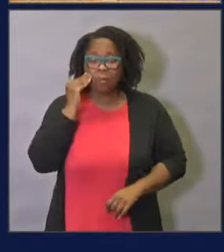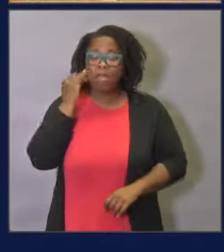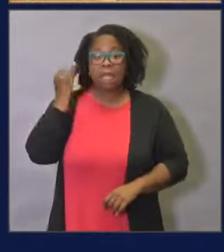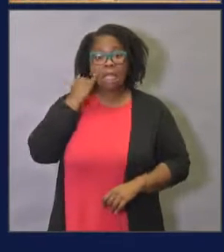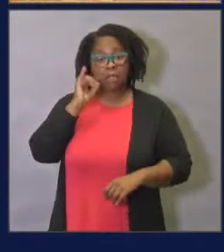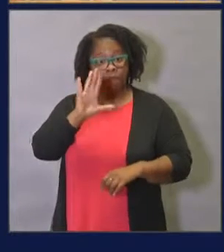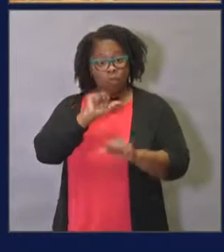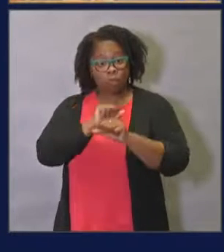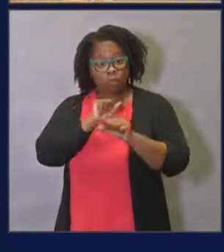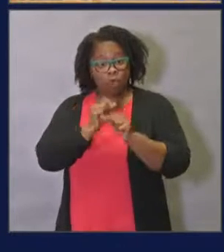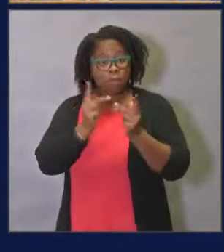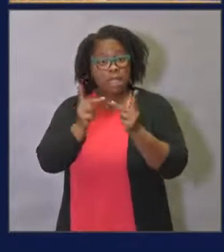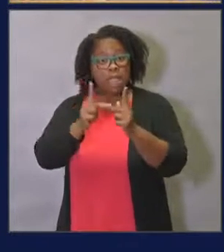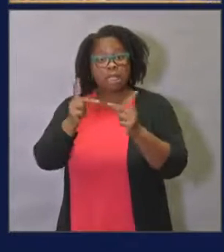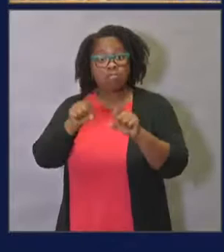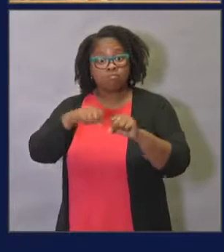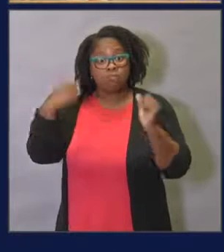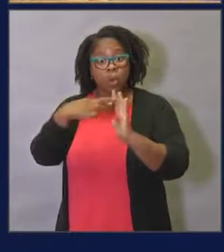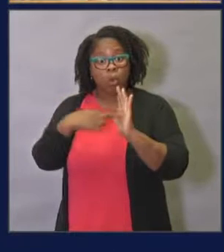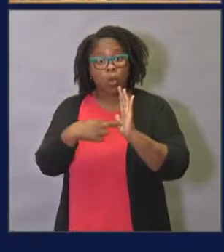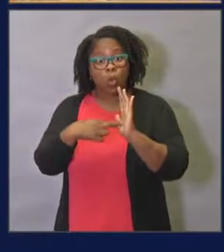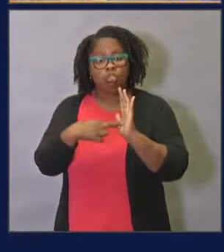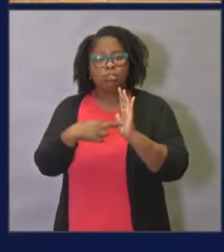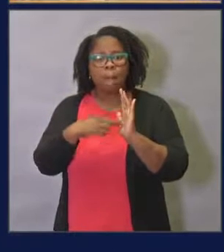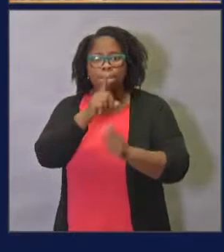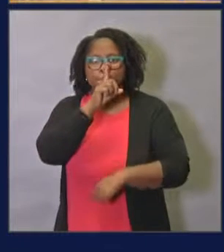can be reported anonymously at